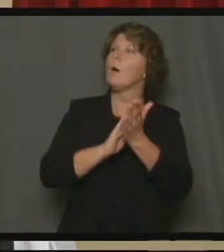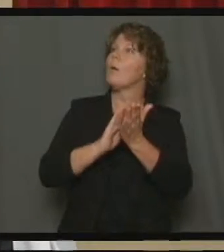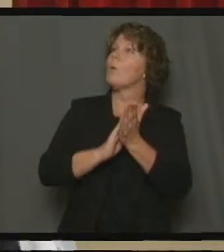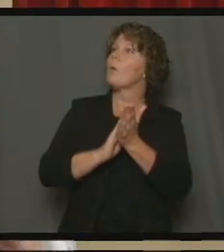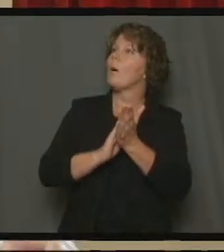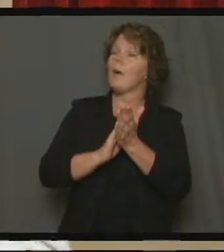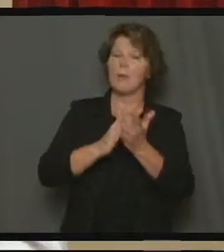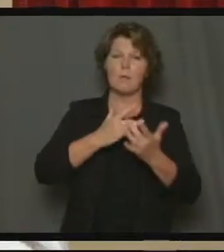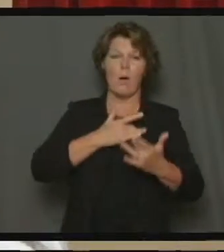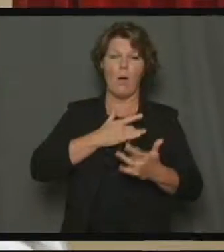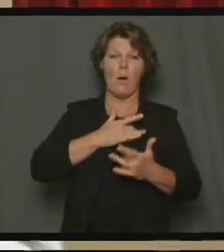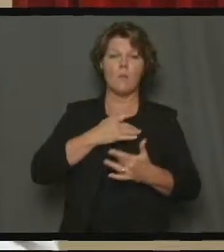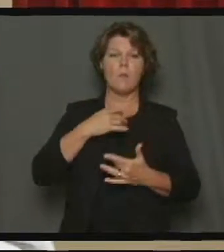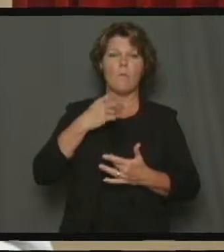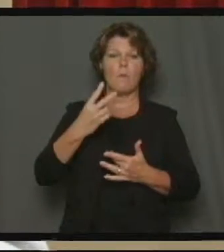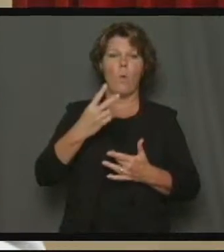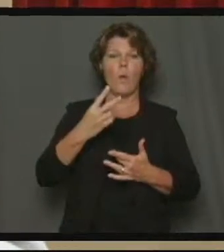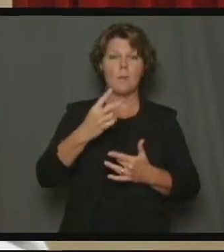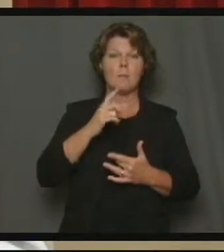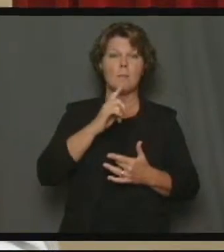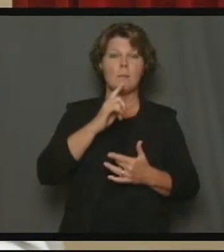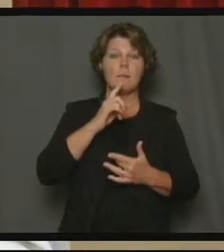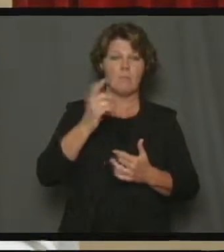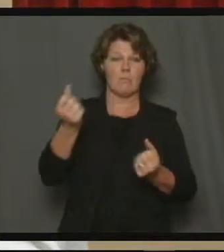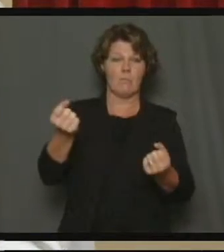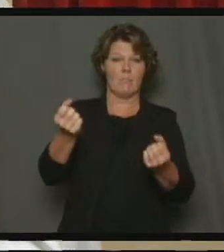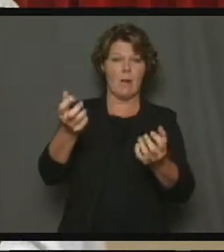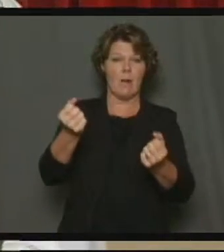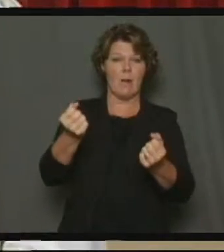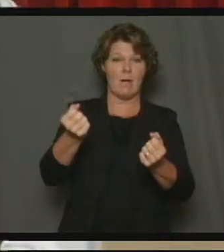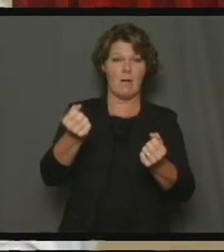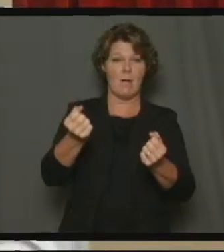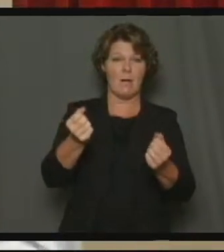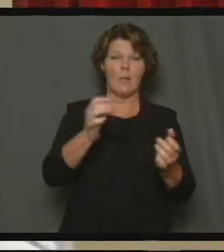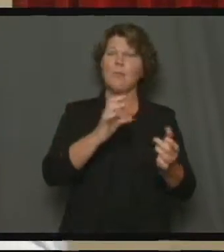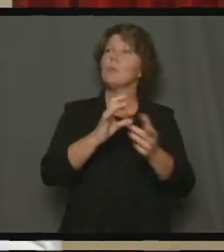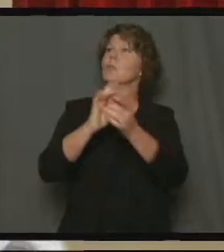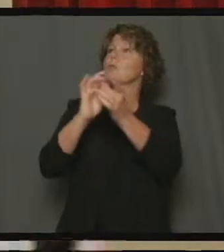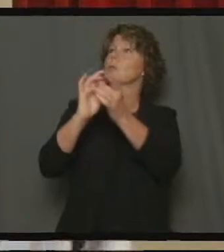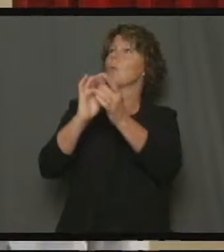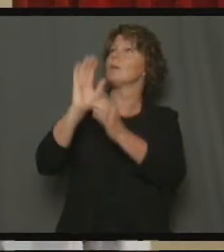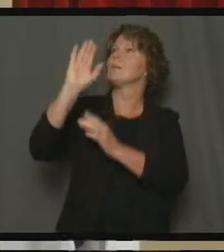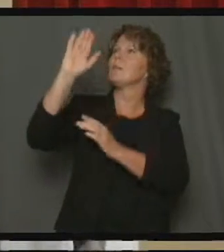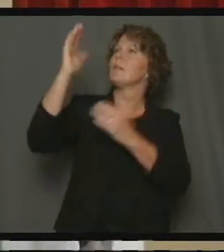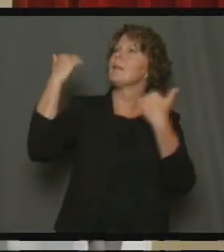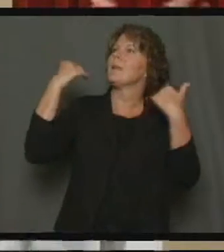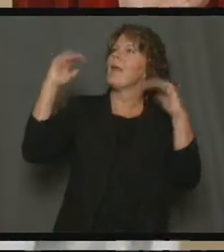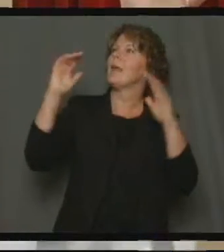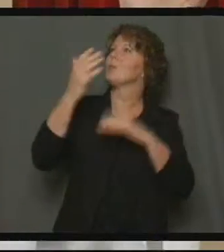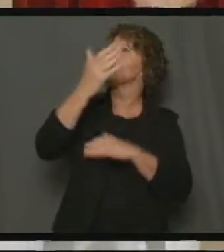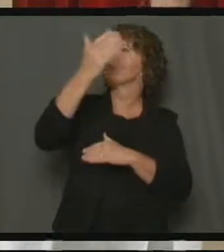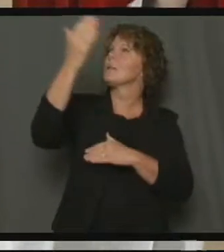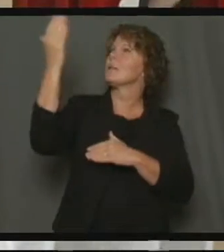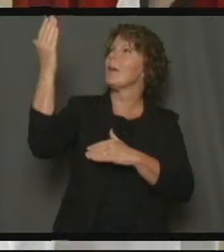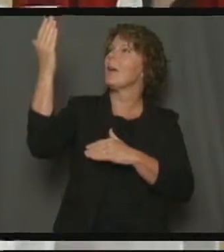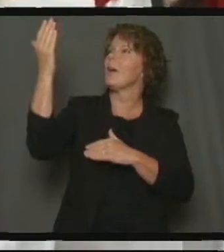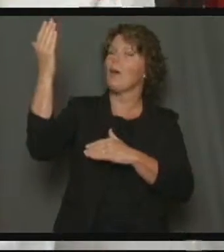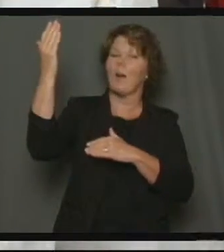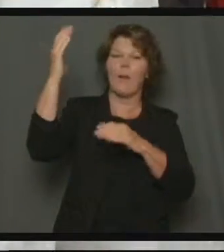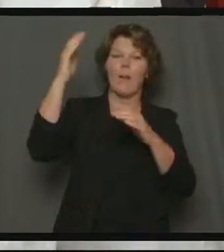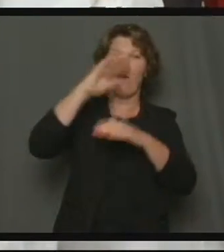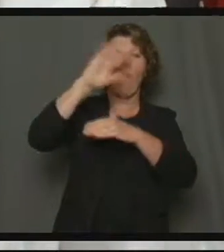hearts and voices would indeed be joined to those of the angels and archangels